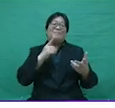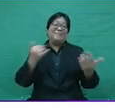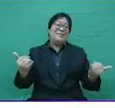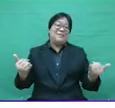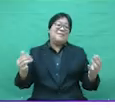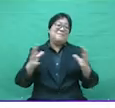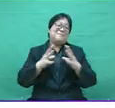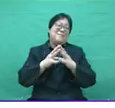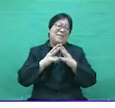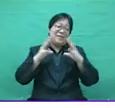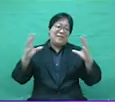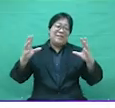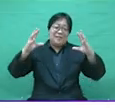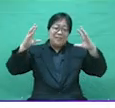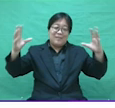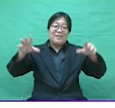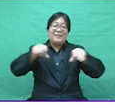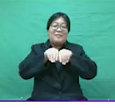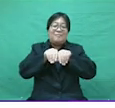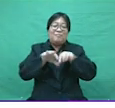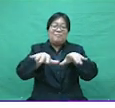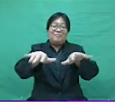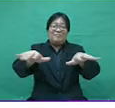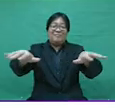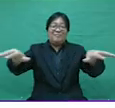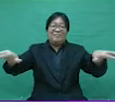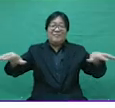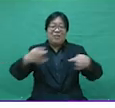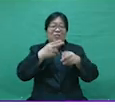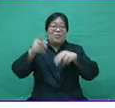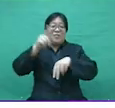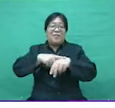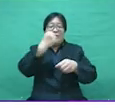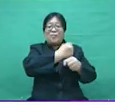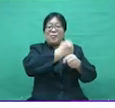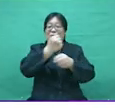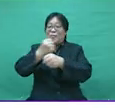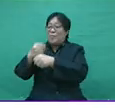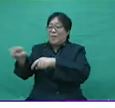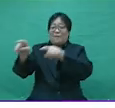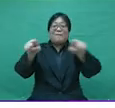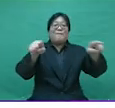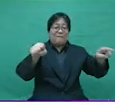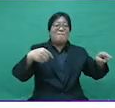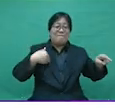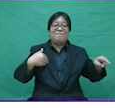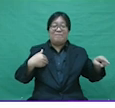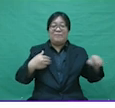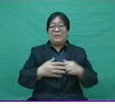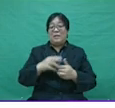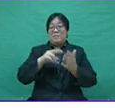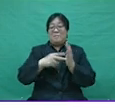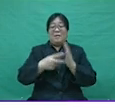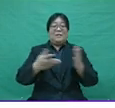really a massive expansion of short-term work. That